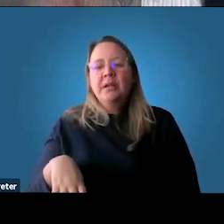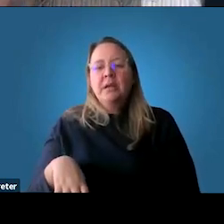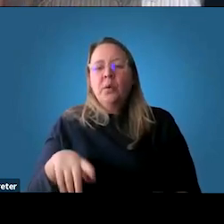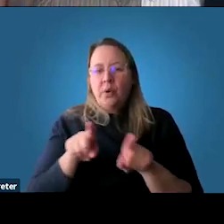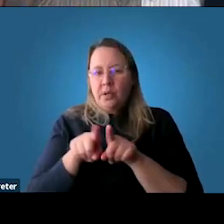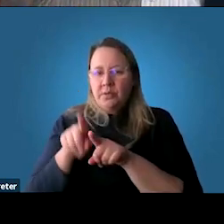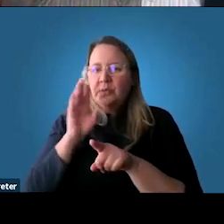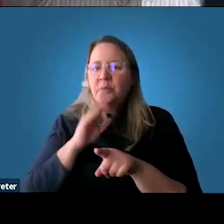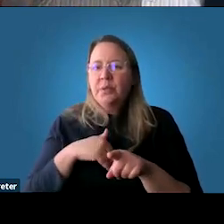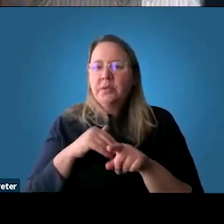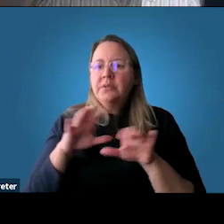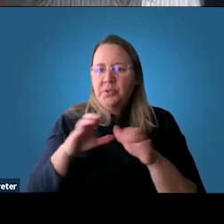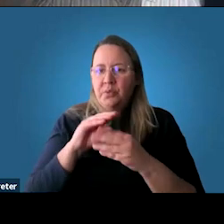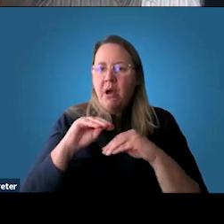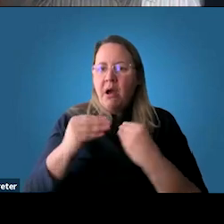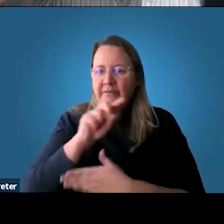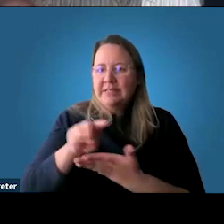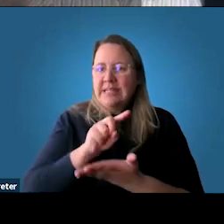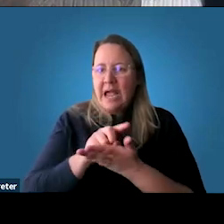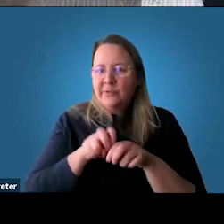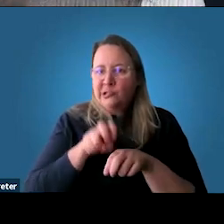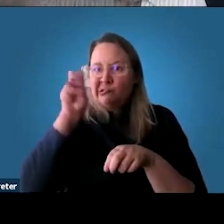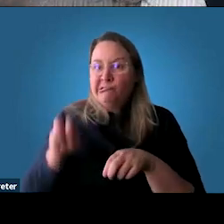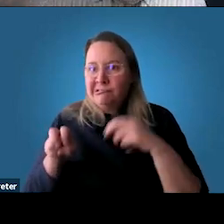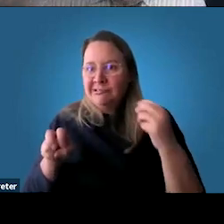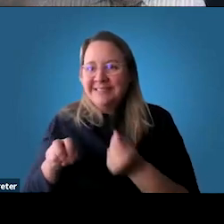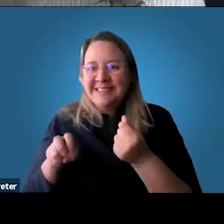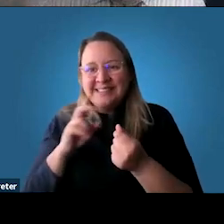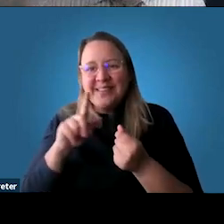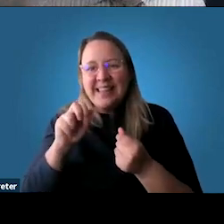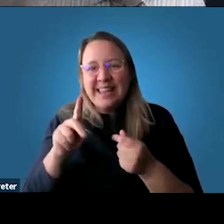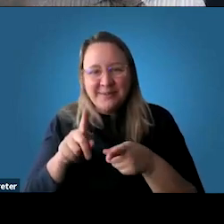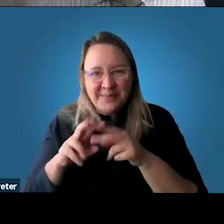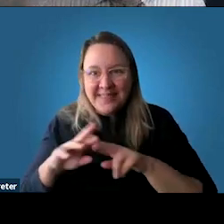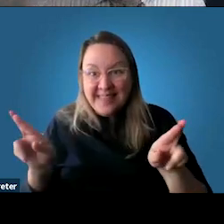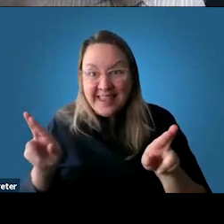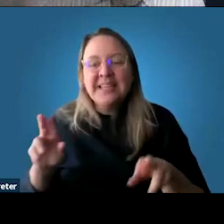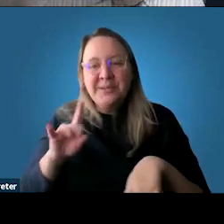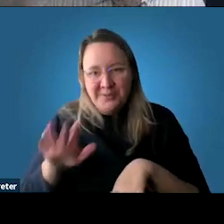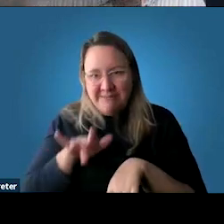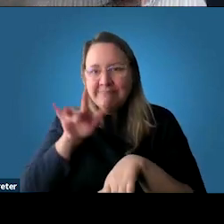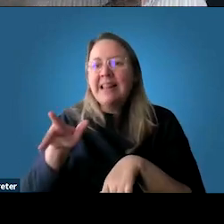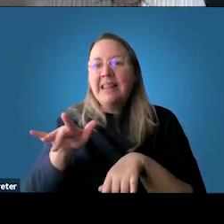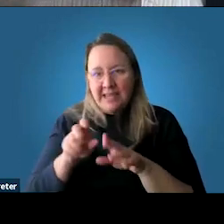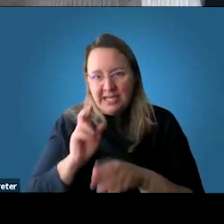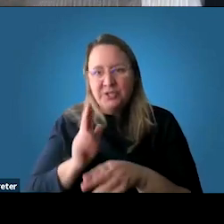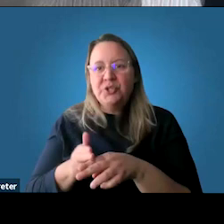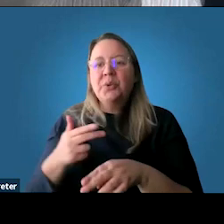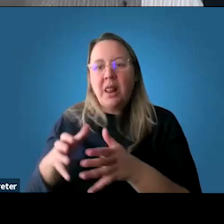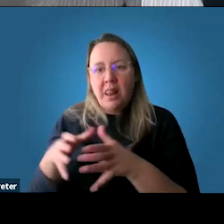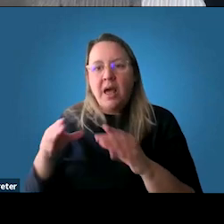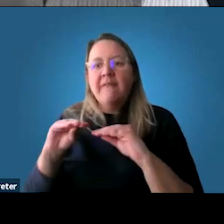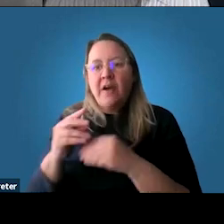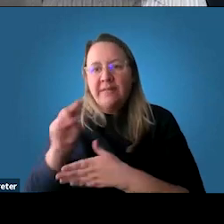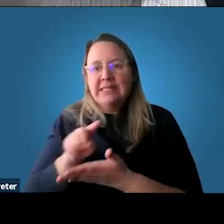also going to be jumping to office hours in just a couple of minutes. So the link will be in the chat. We'll post it a couple times because there are a lot of thanks pouring